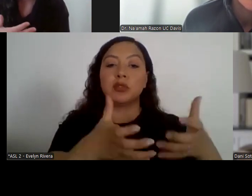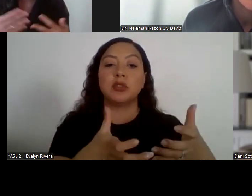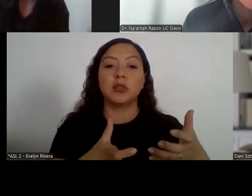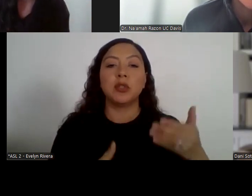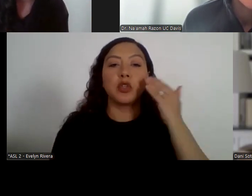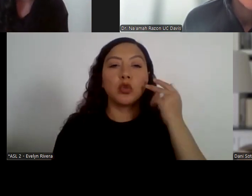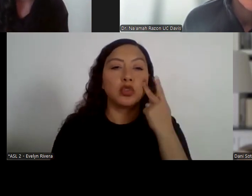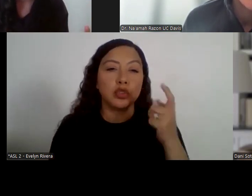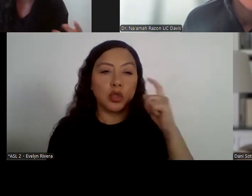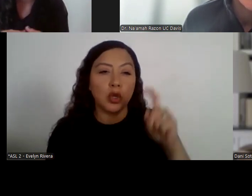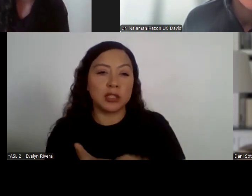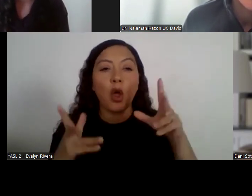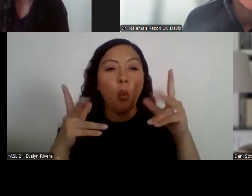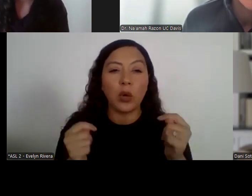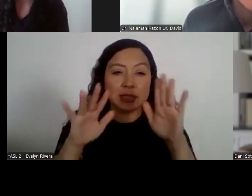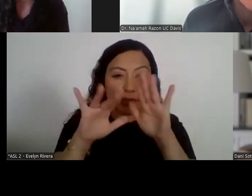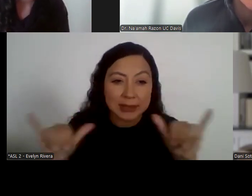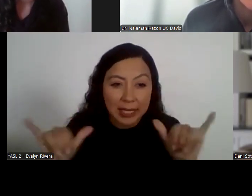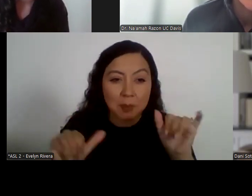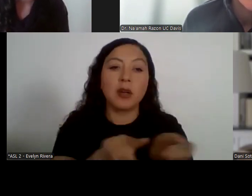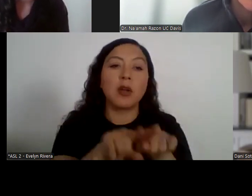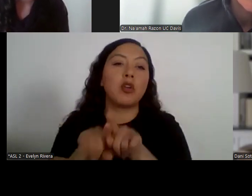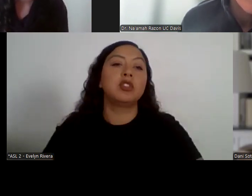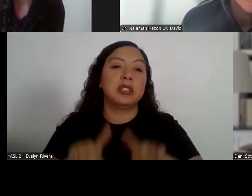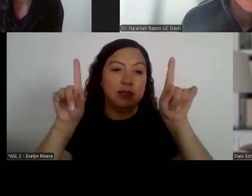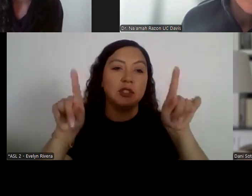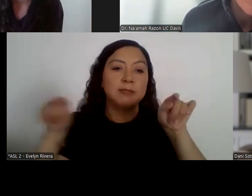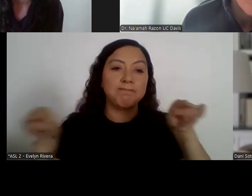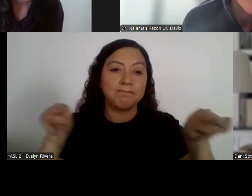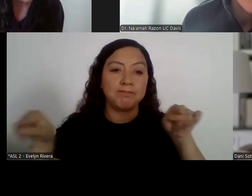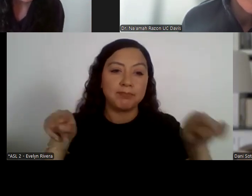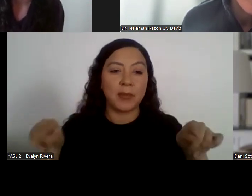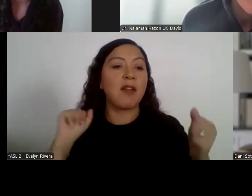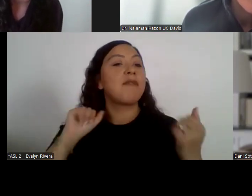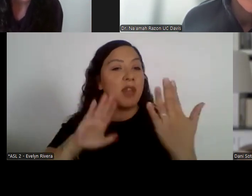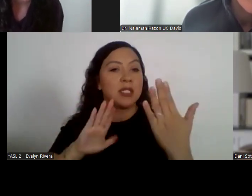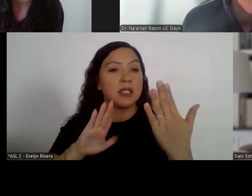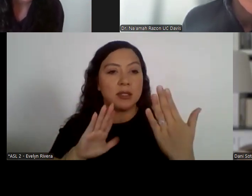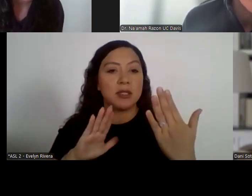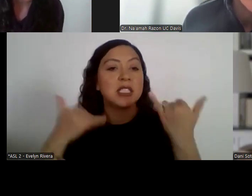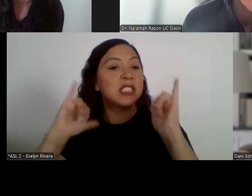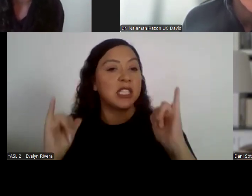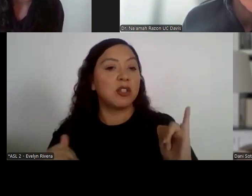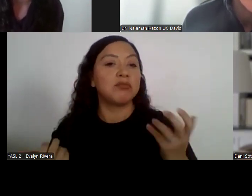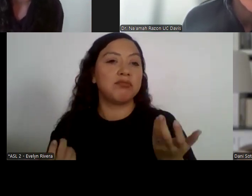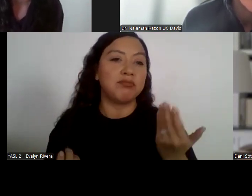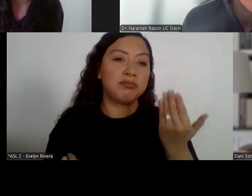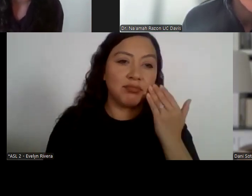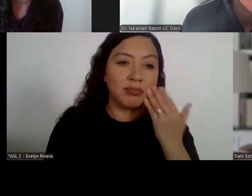similar and then, yeah, absolutely the, differences, that people are facing when they're, still living